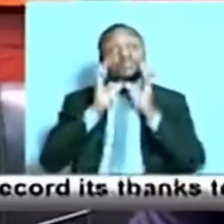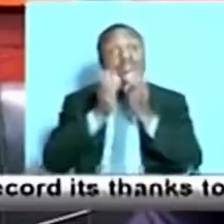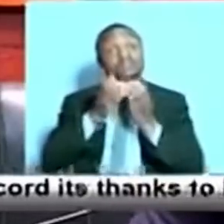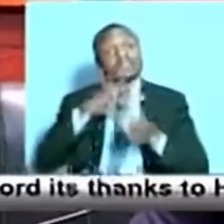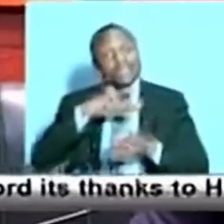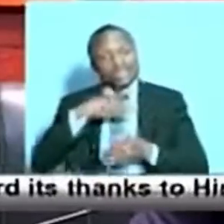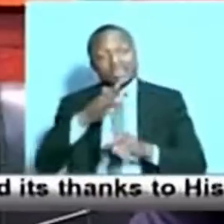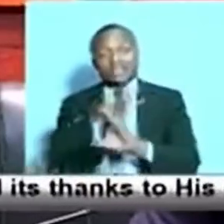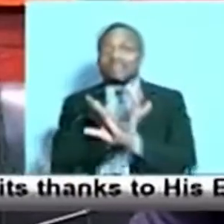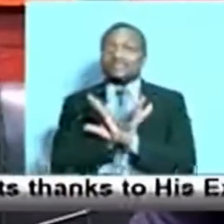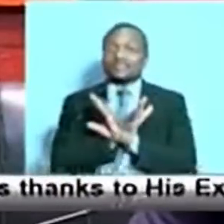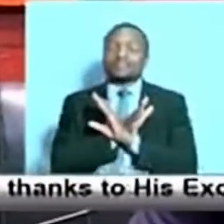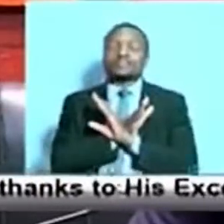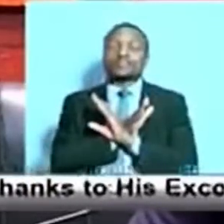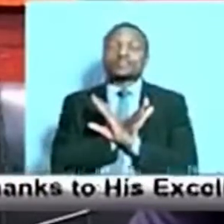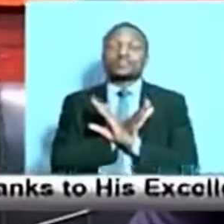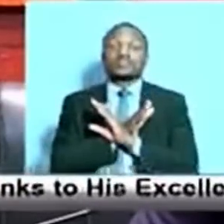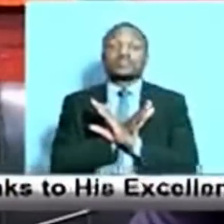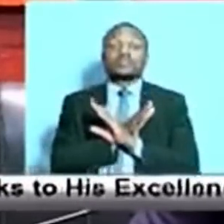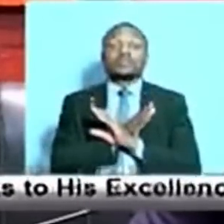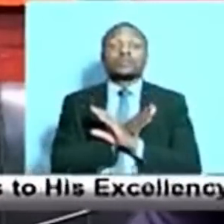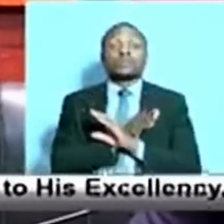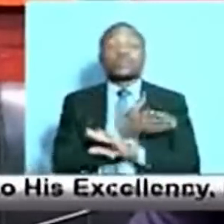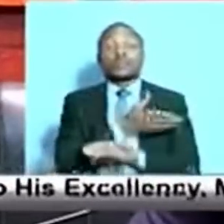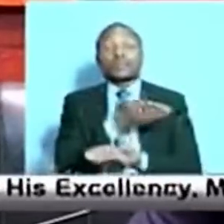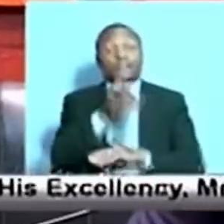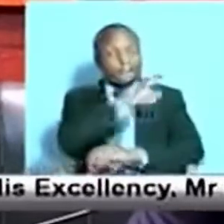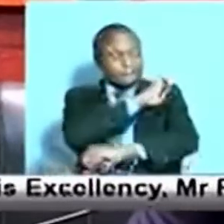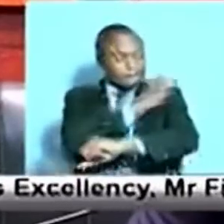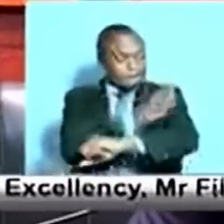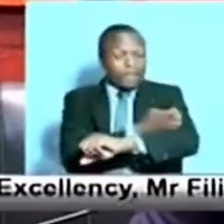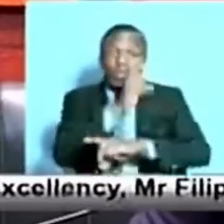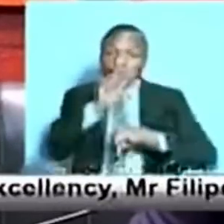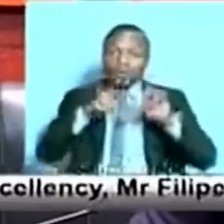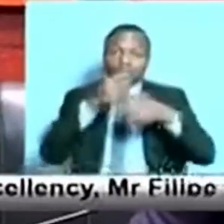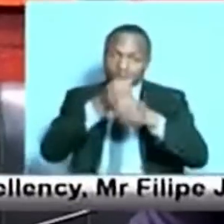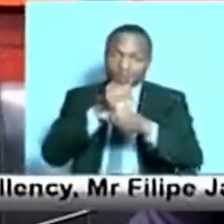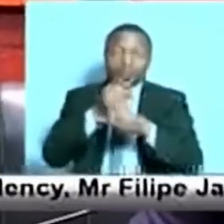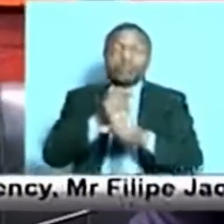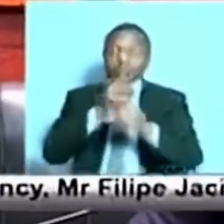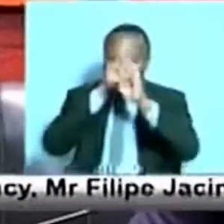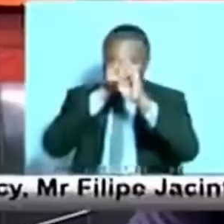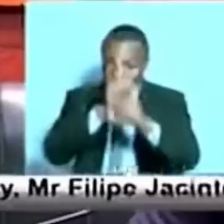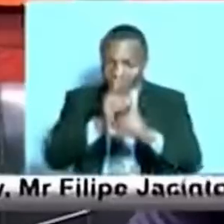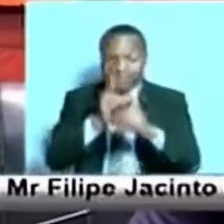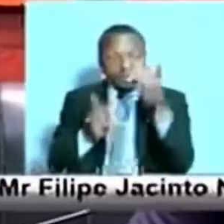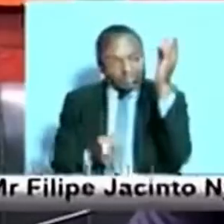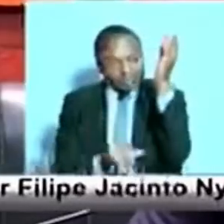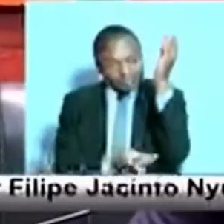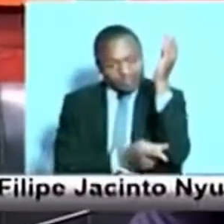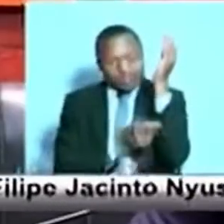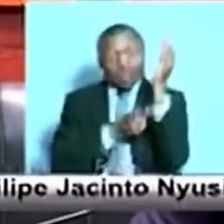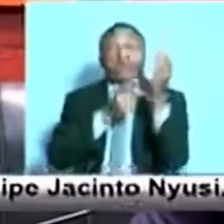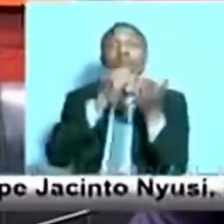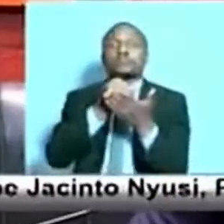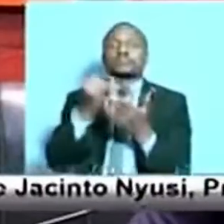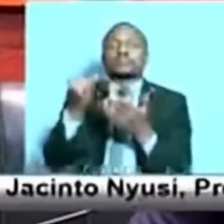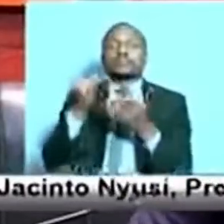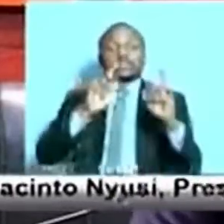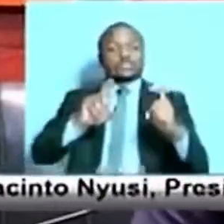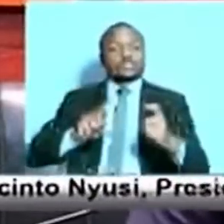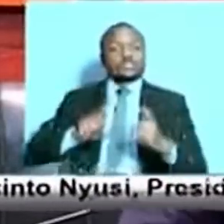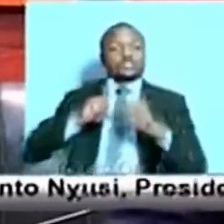Zambia, was committed to empower people to make decisions on developmental issues affecting